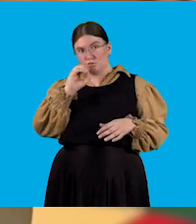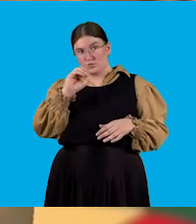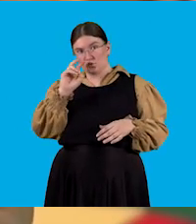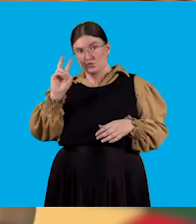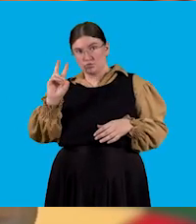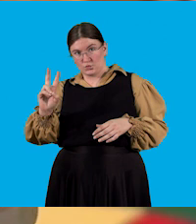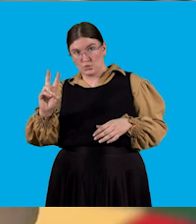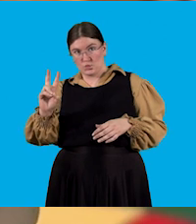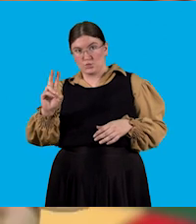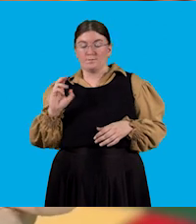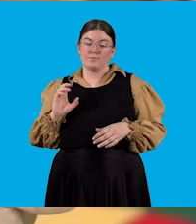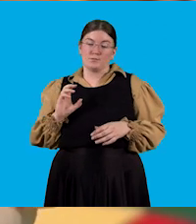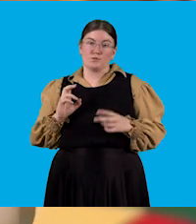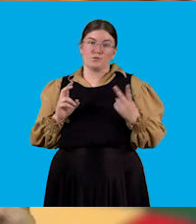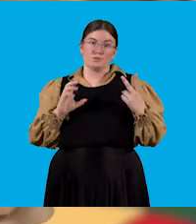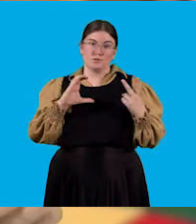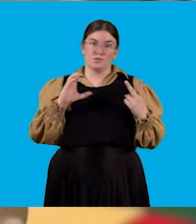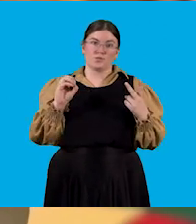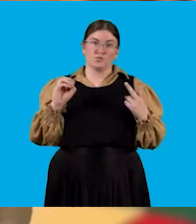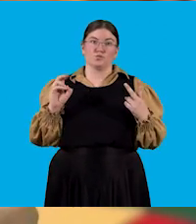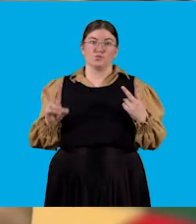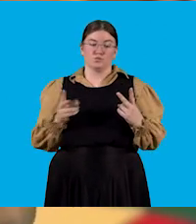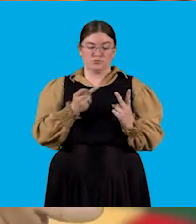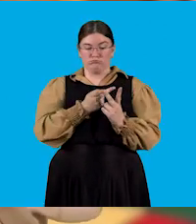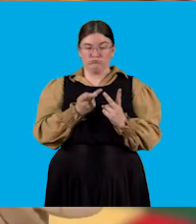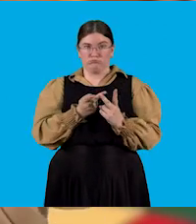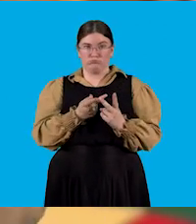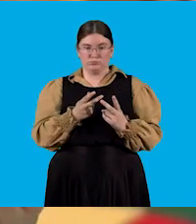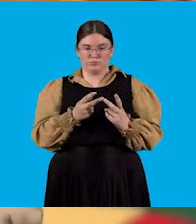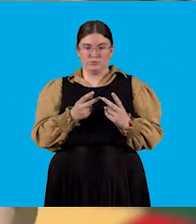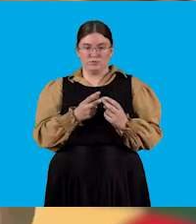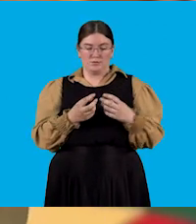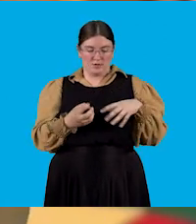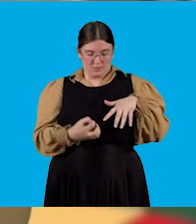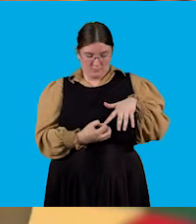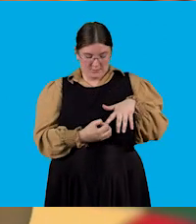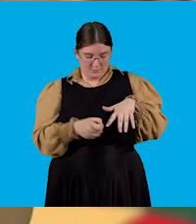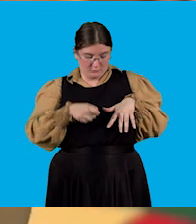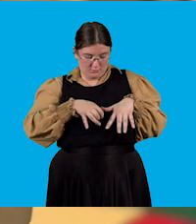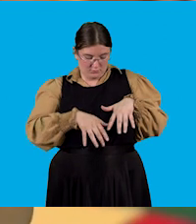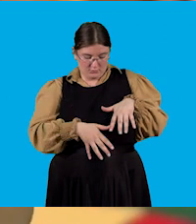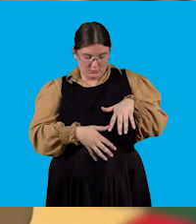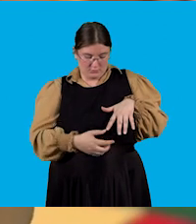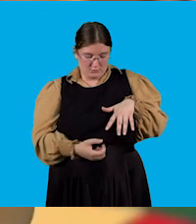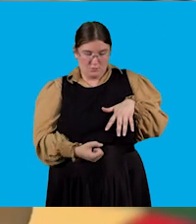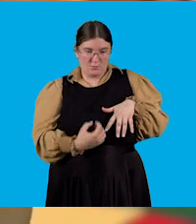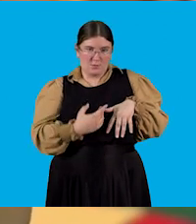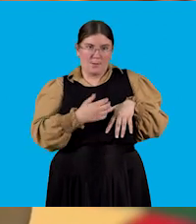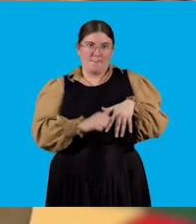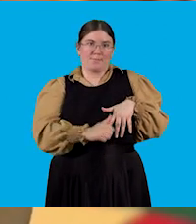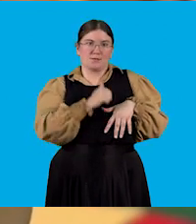oxygen and carbon dioxide diffuse in and out of the alveolus.